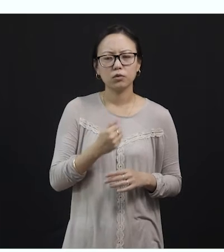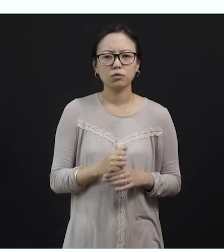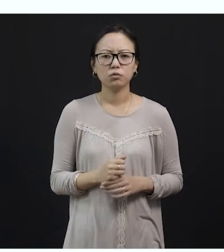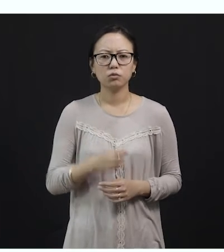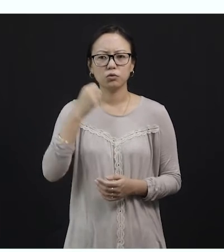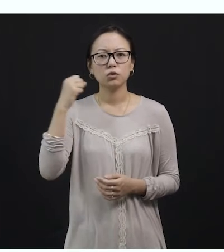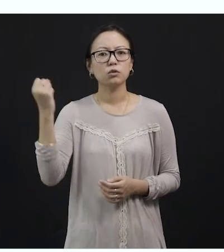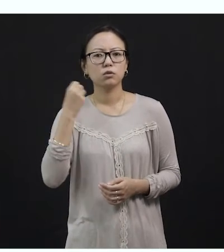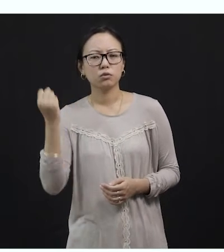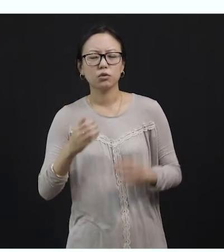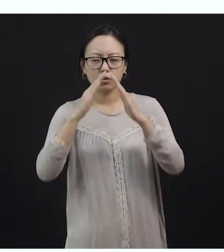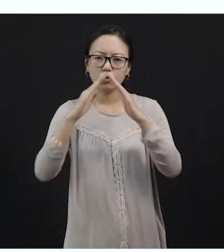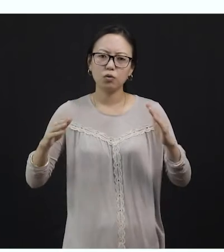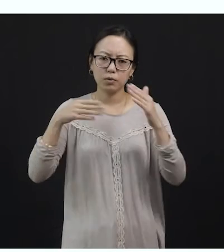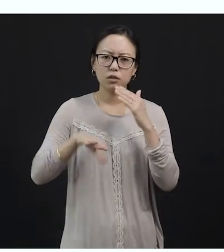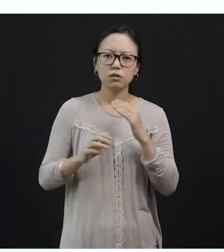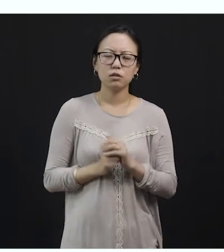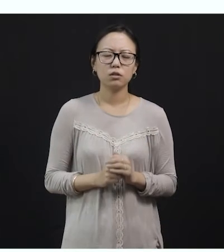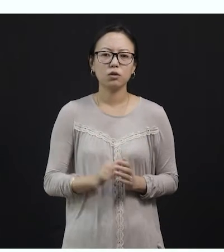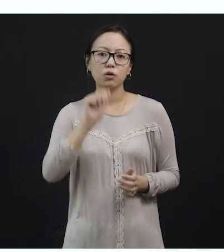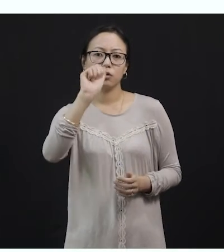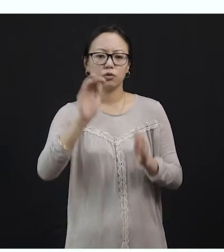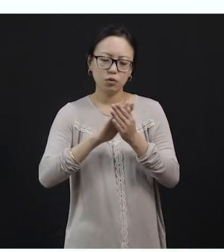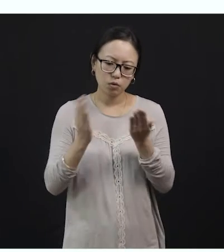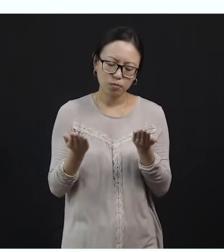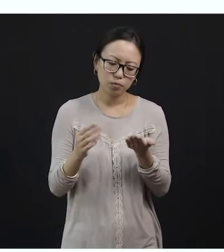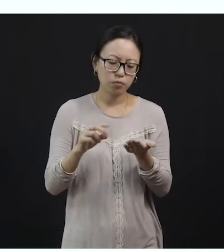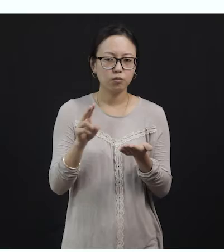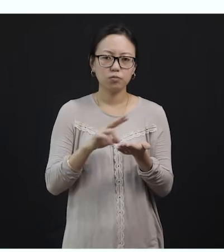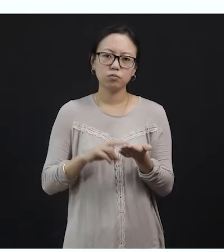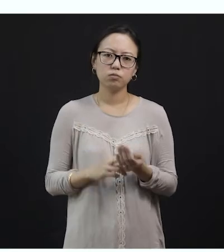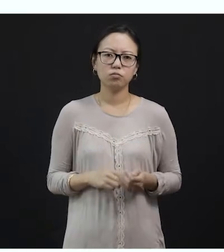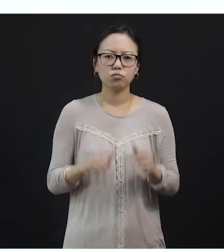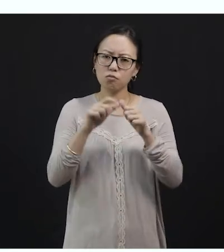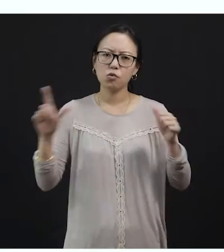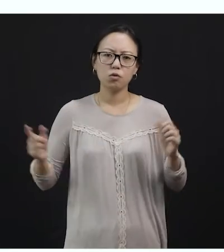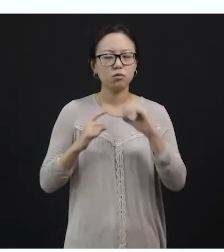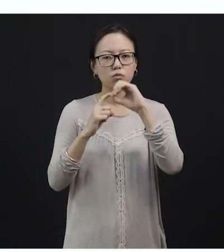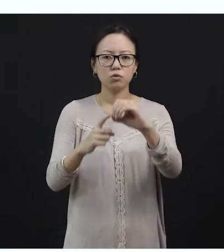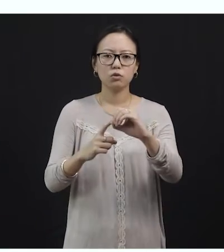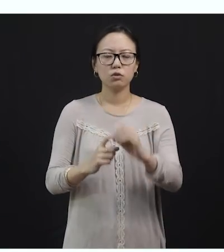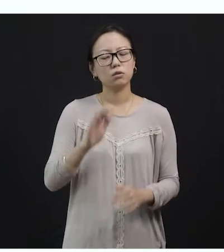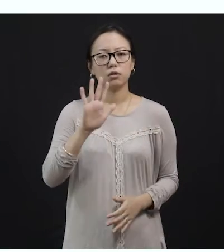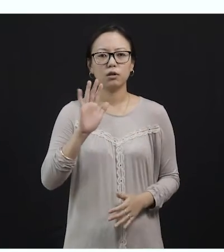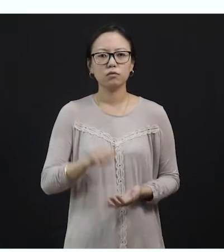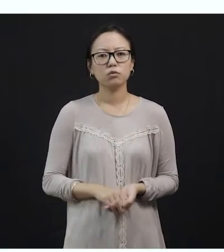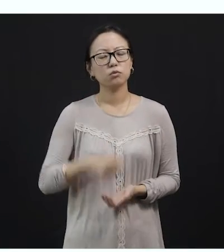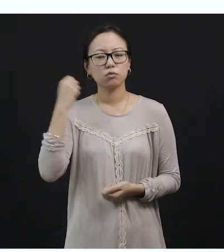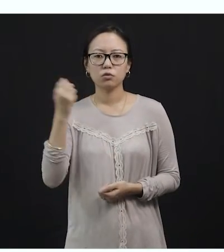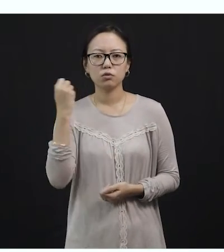the textbooks that you have in the exercise section. You'll find all these questions. So please try it at home. All right,